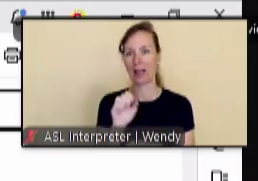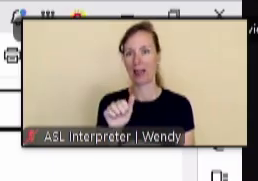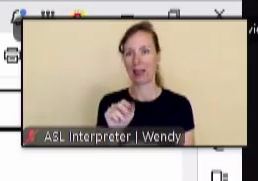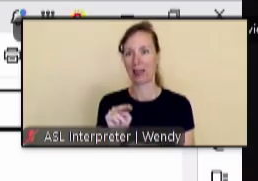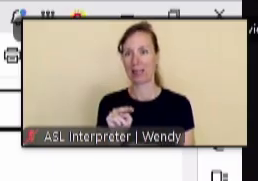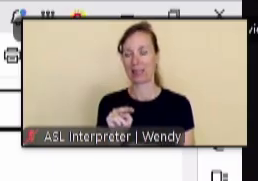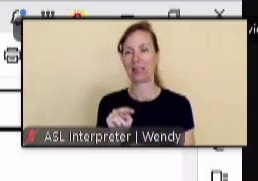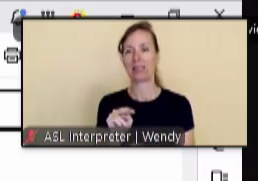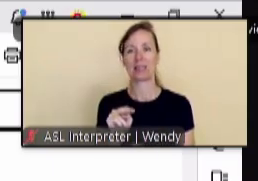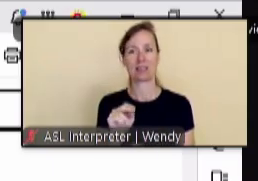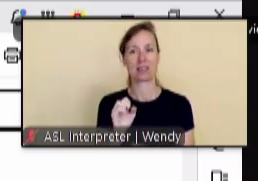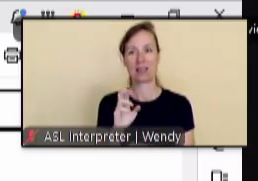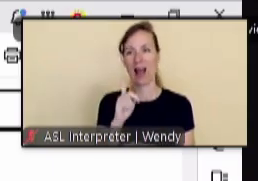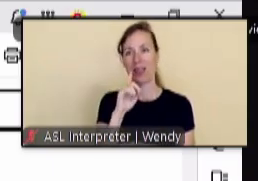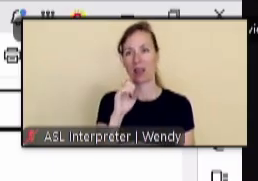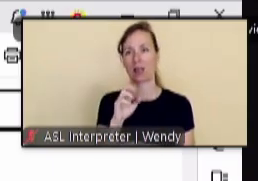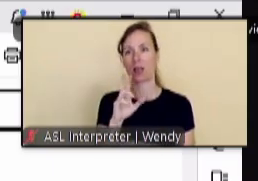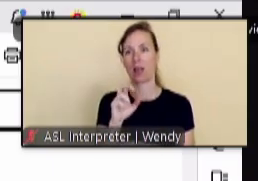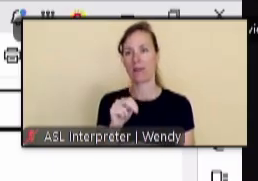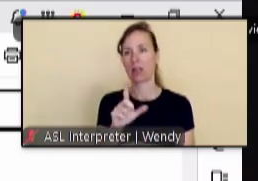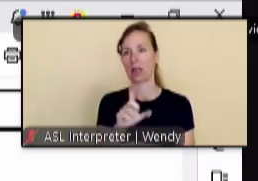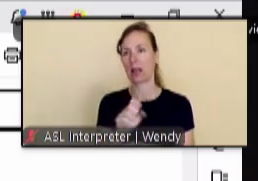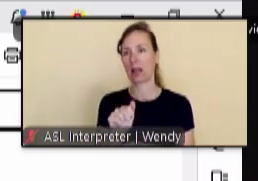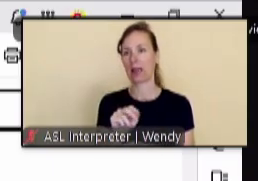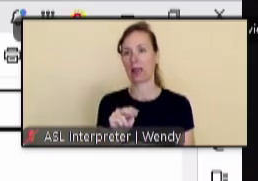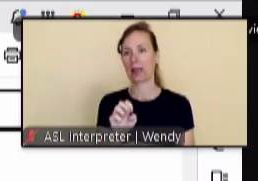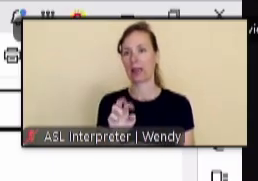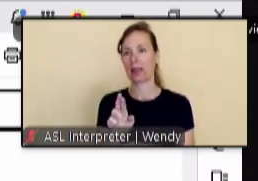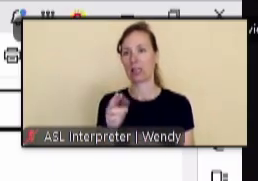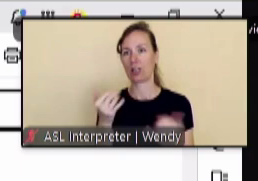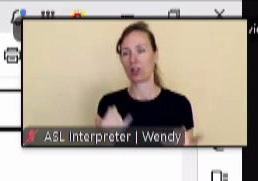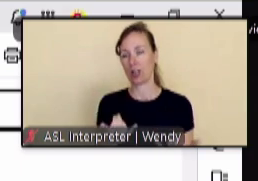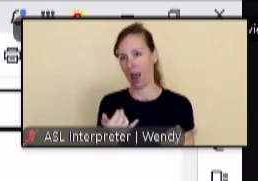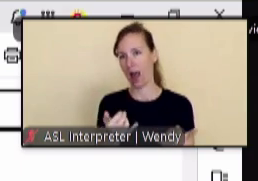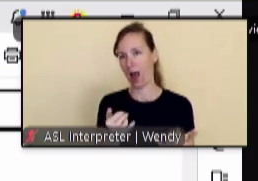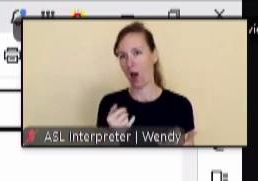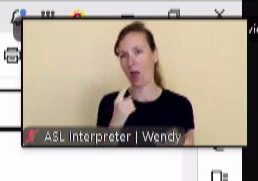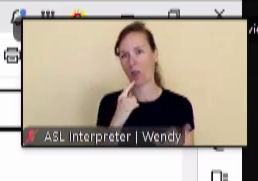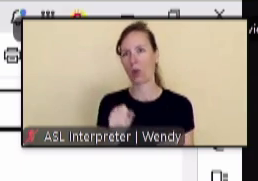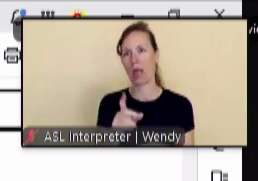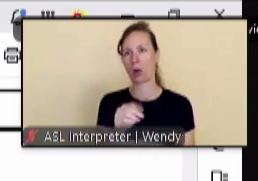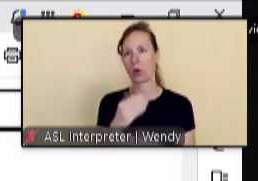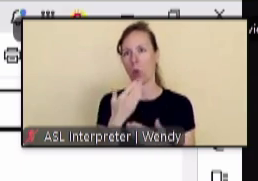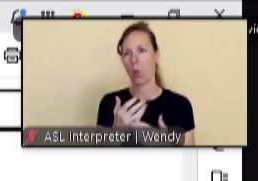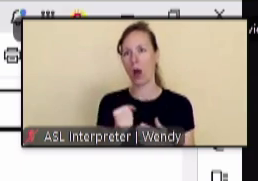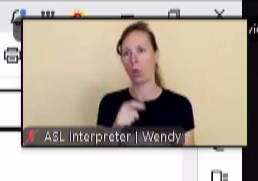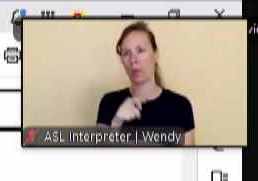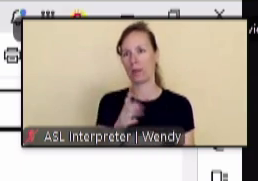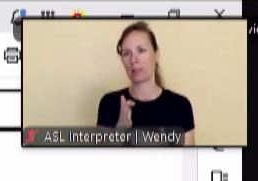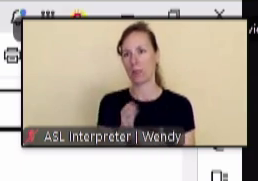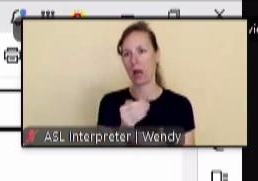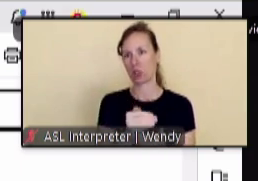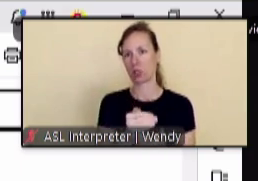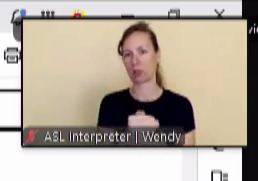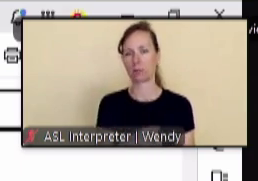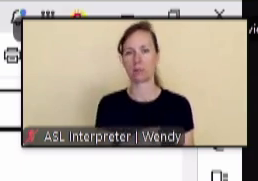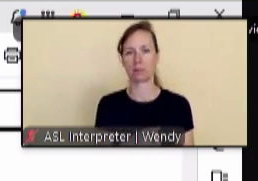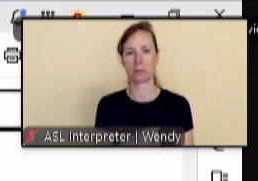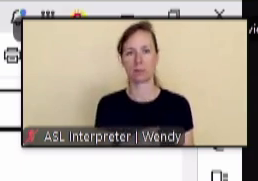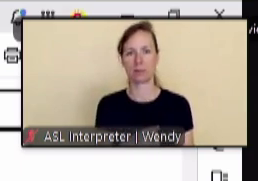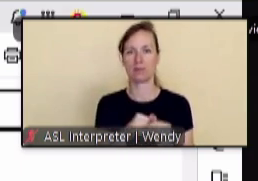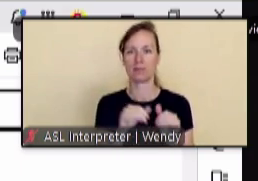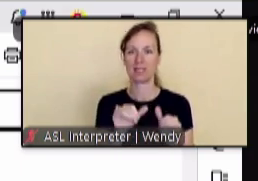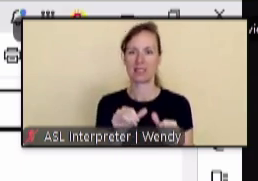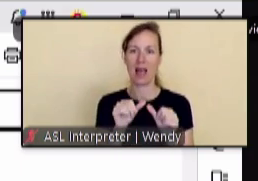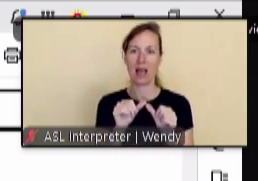leaner, but I think we can do well with this budget that's proposed. Just to stay